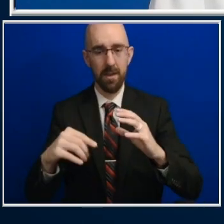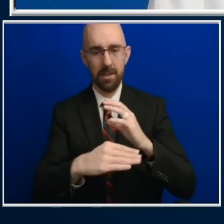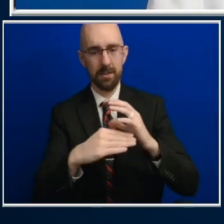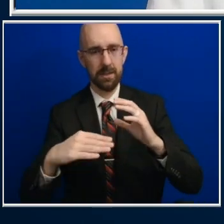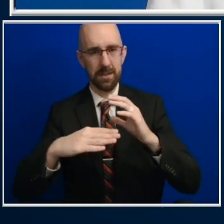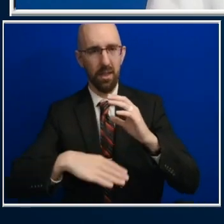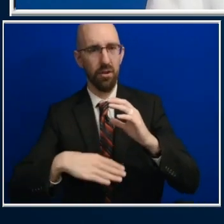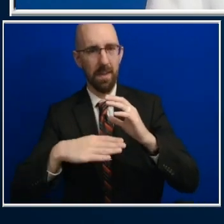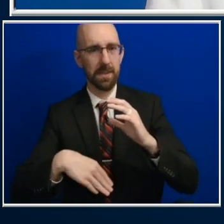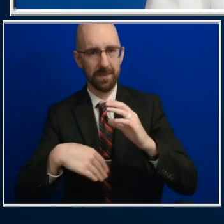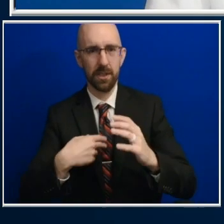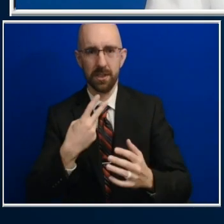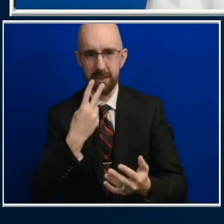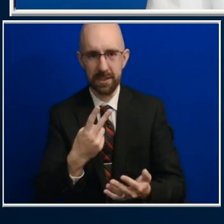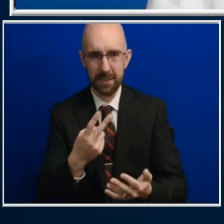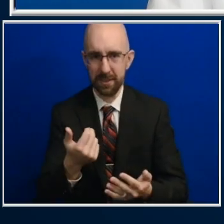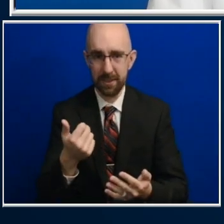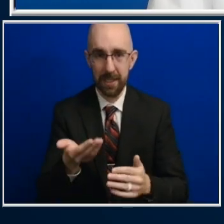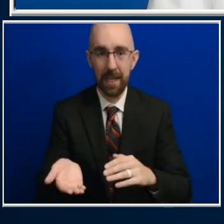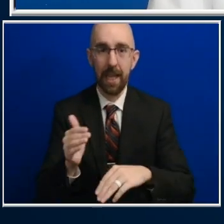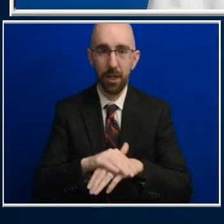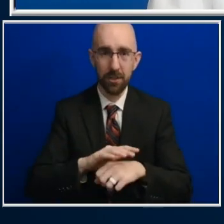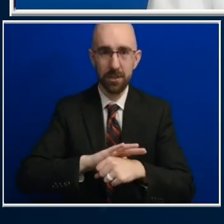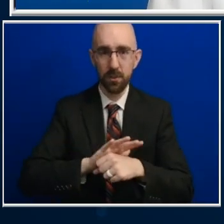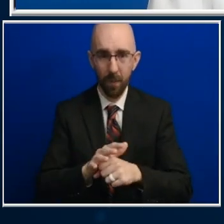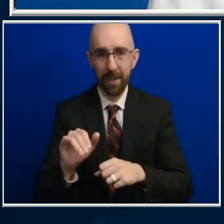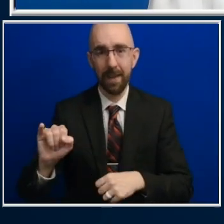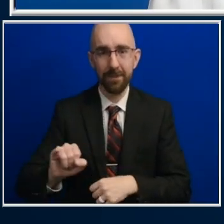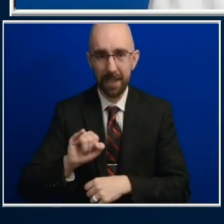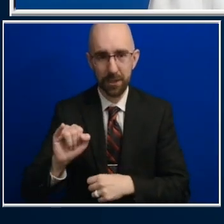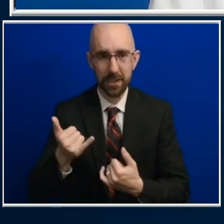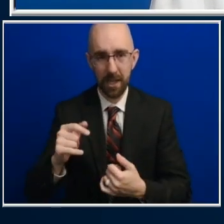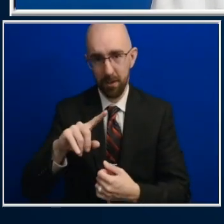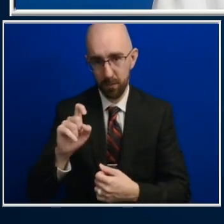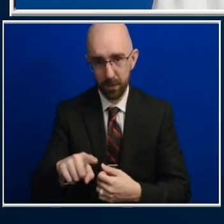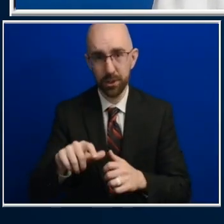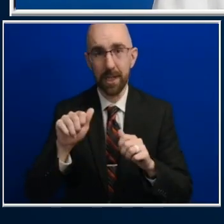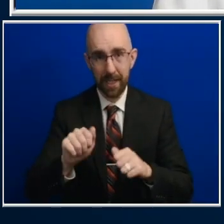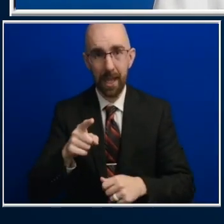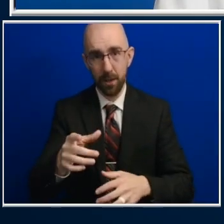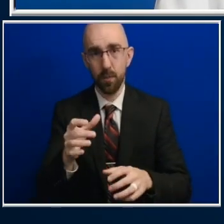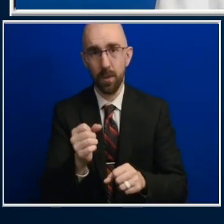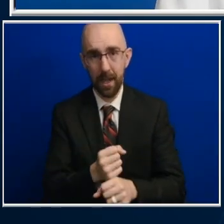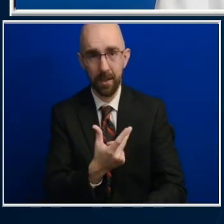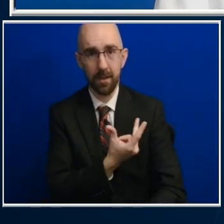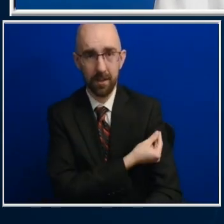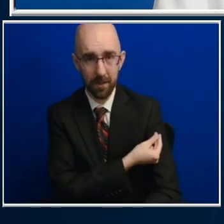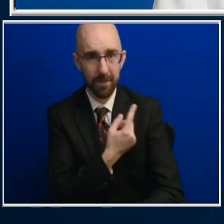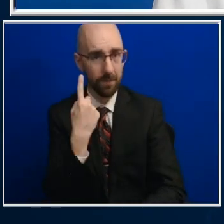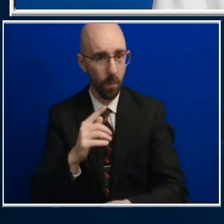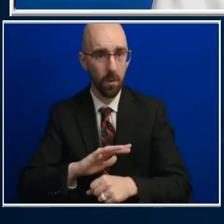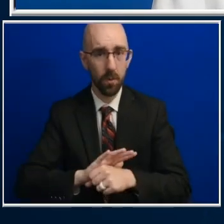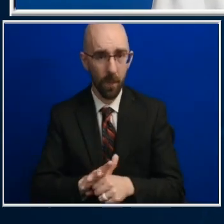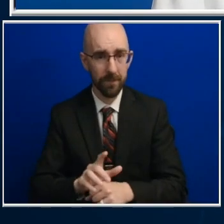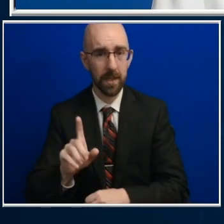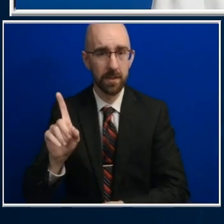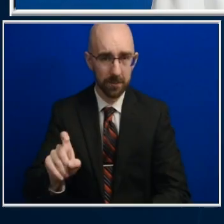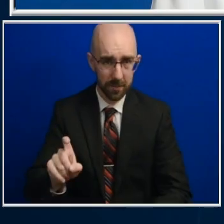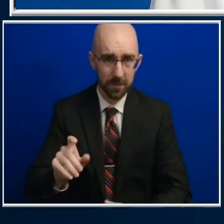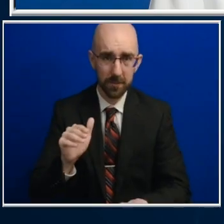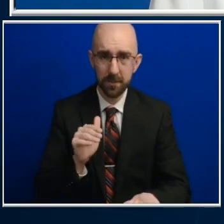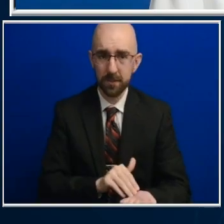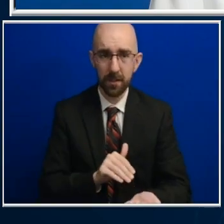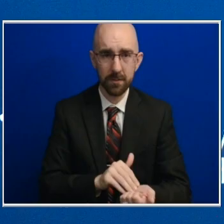are seeing an increase in COVID infections. Here's the question. Can you get a COVID shot?